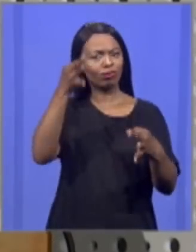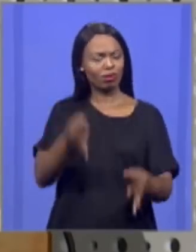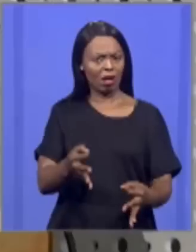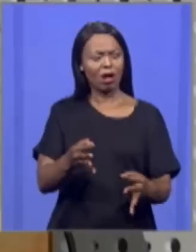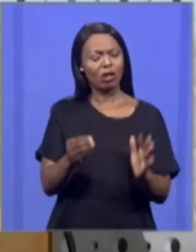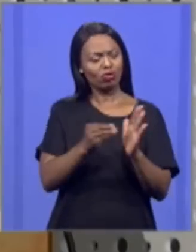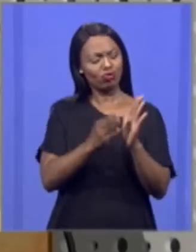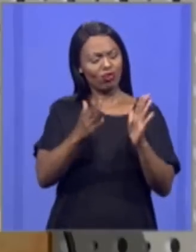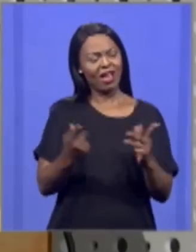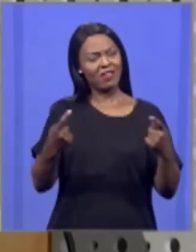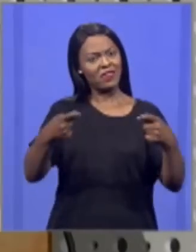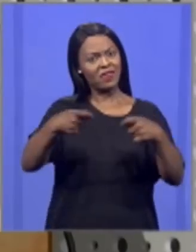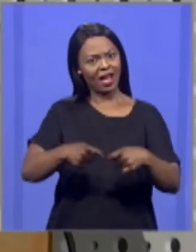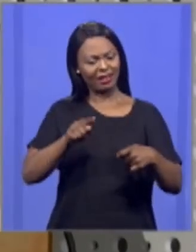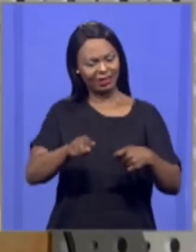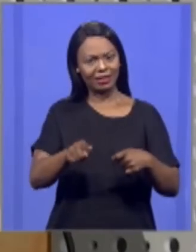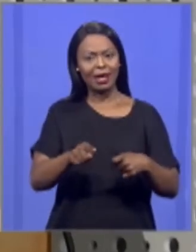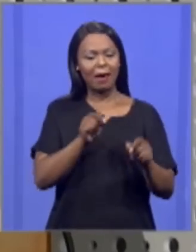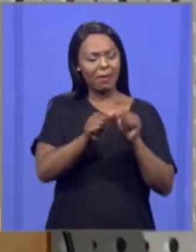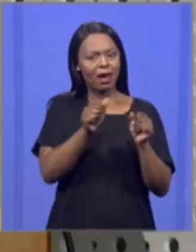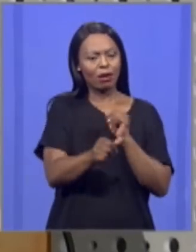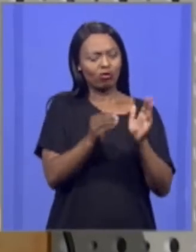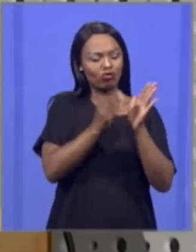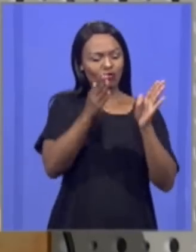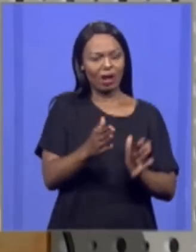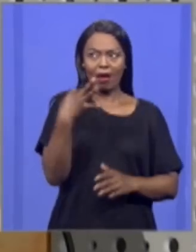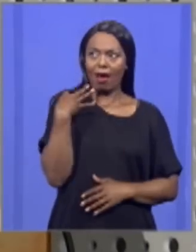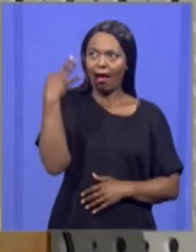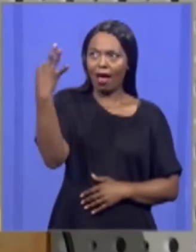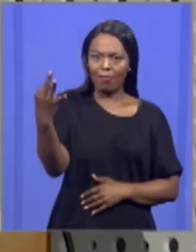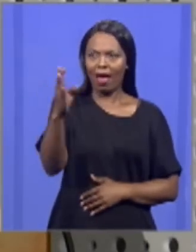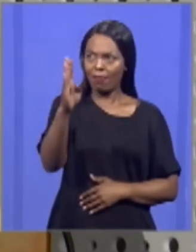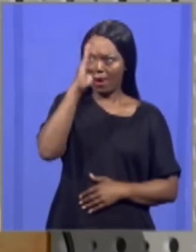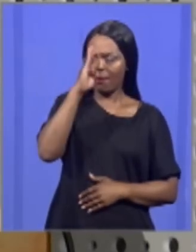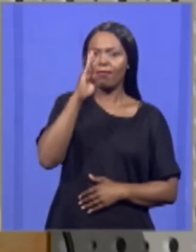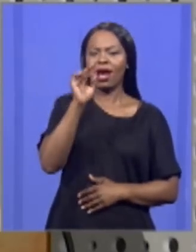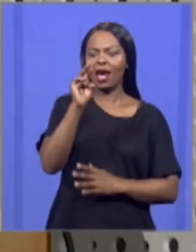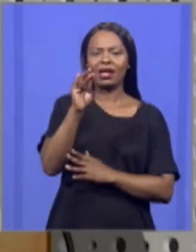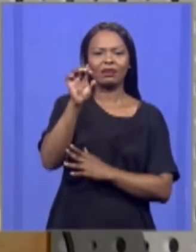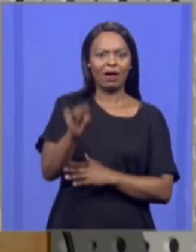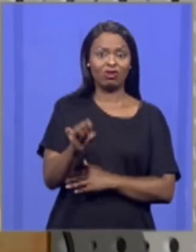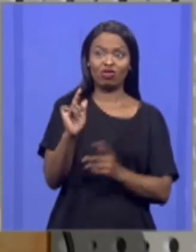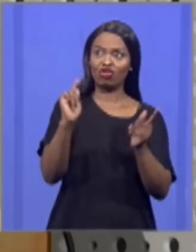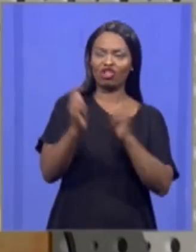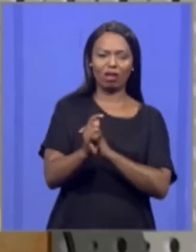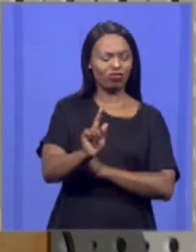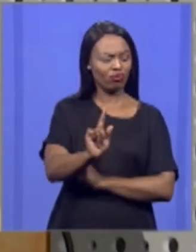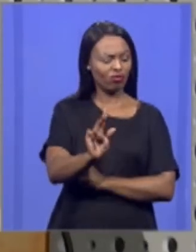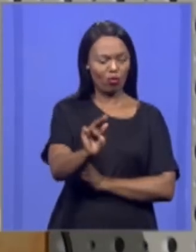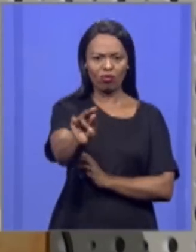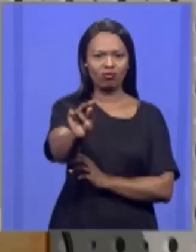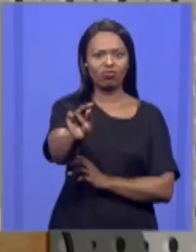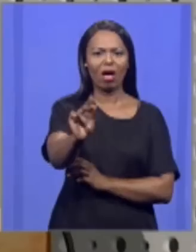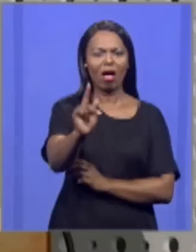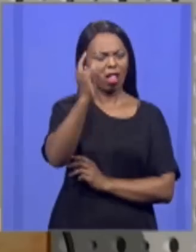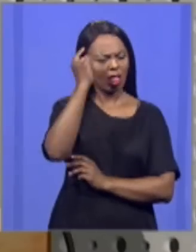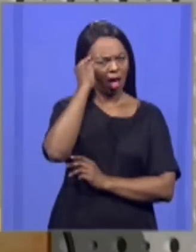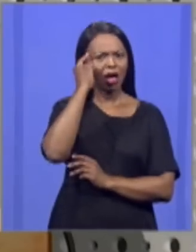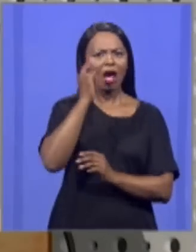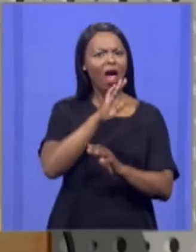Let students apply directly to NSFAS. We don't intend to change that. We think it has improved a